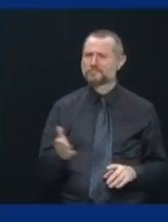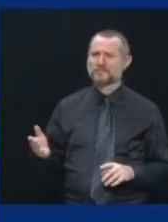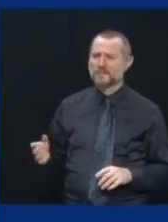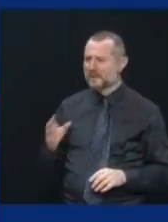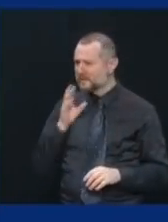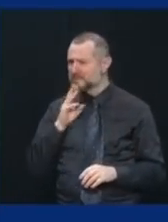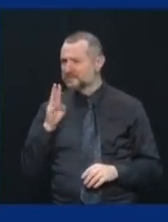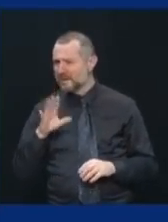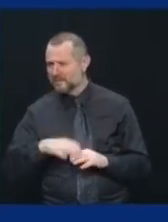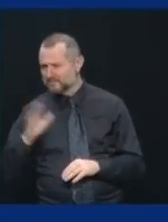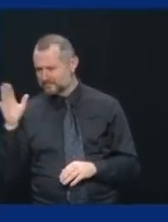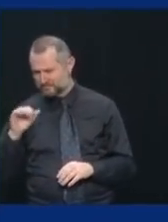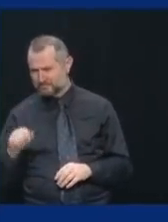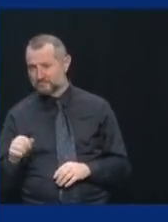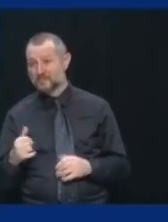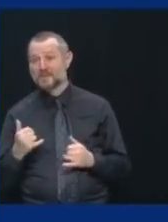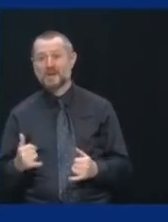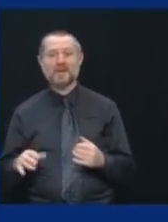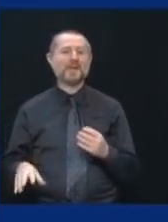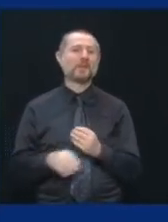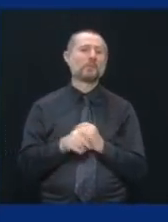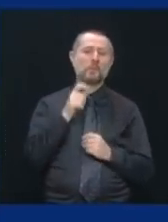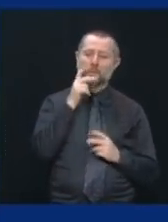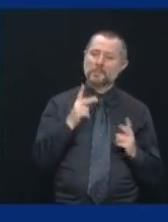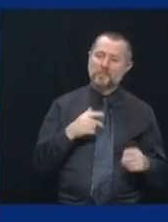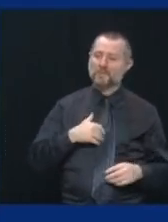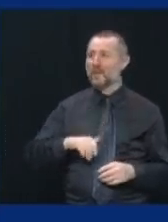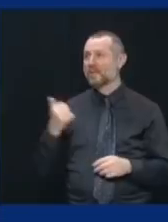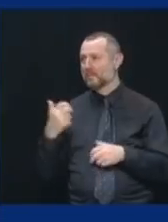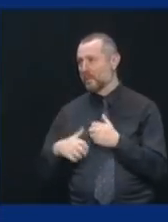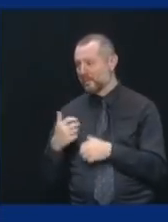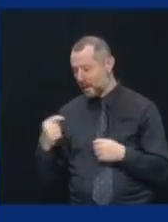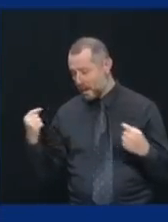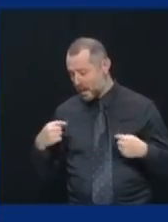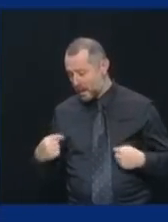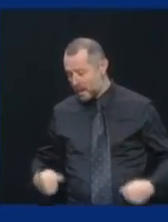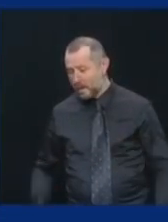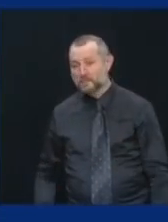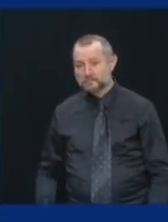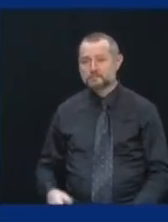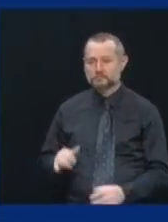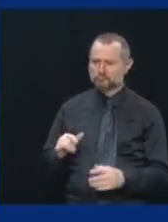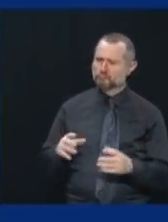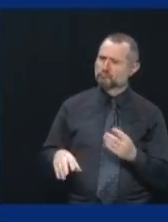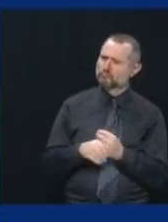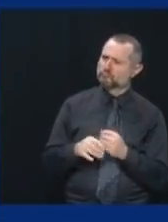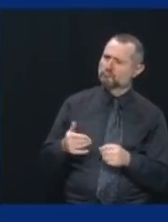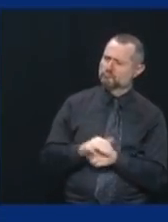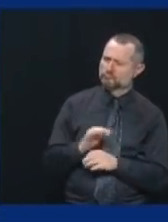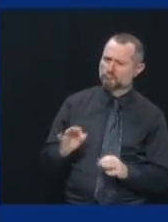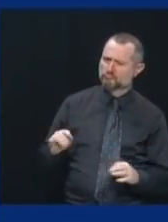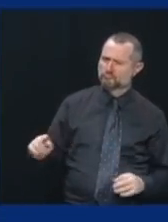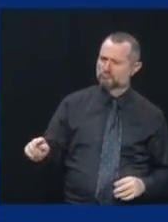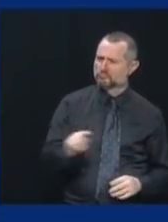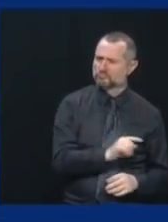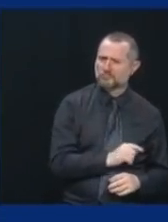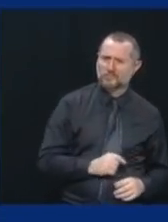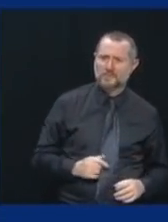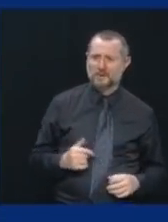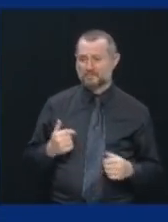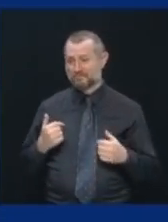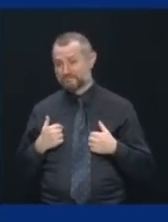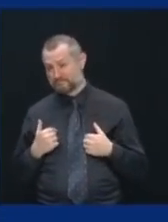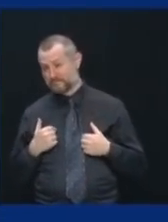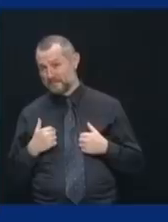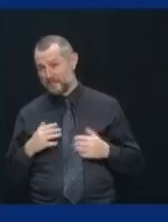yes. Comorbidities, yes. I feel good with all those prioritizations. I'm